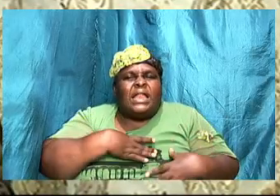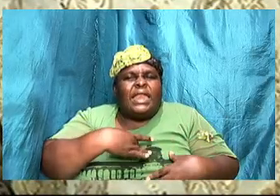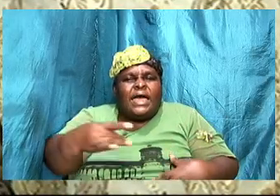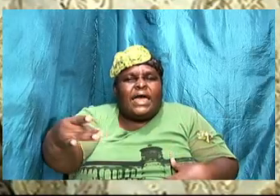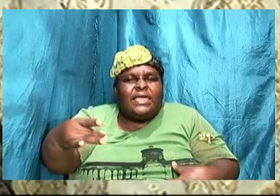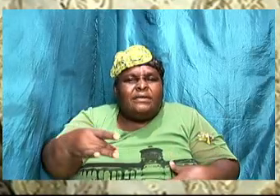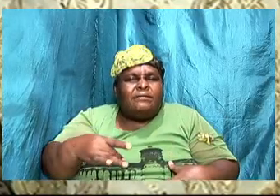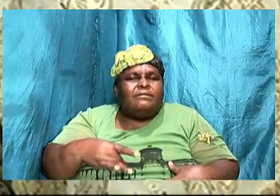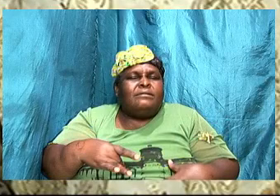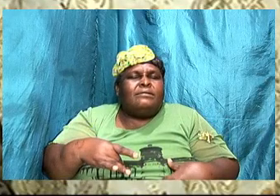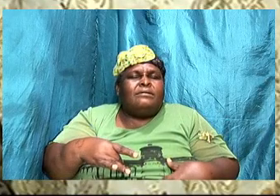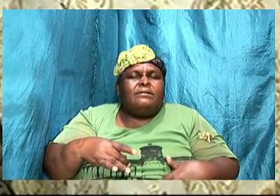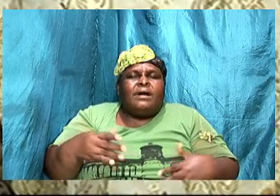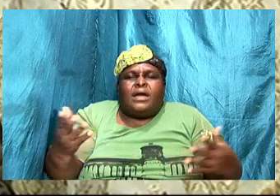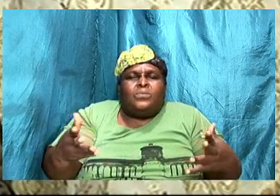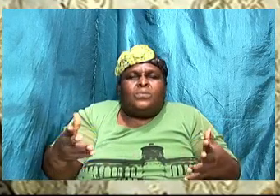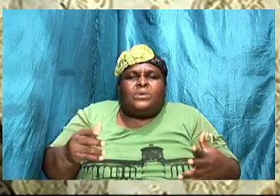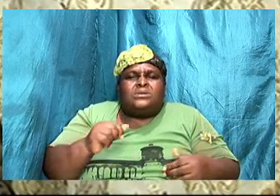my